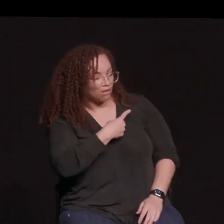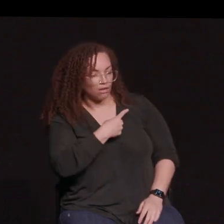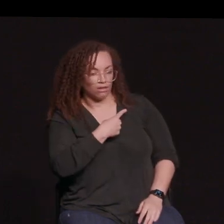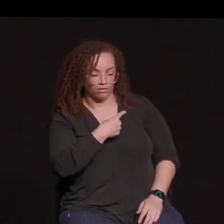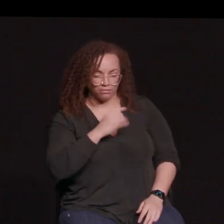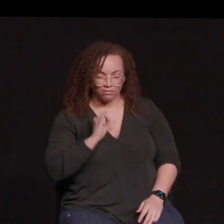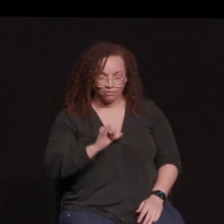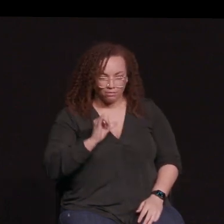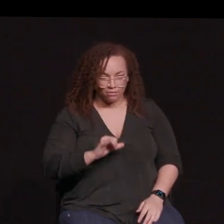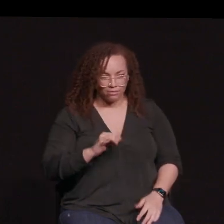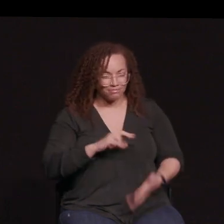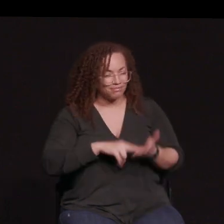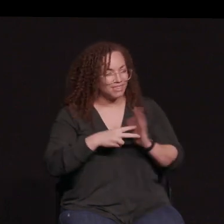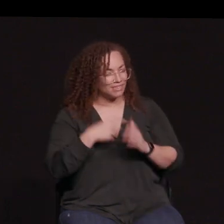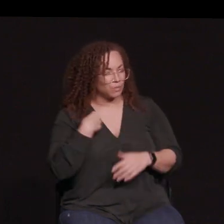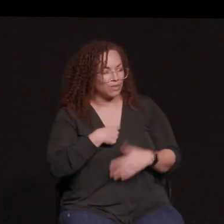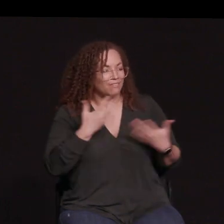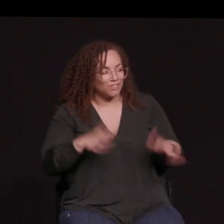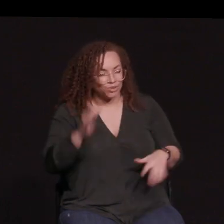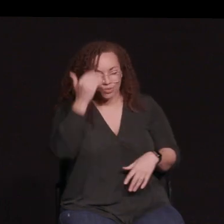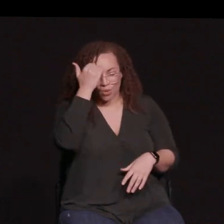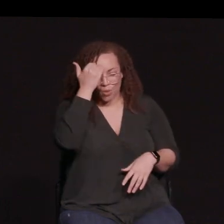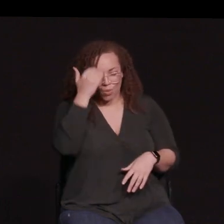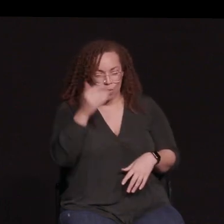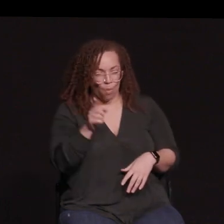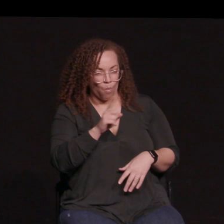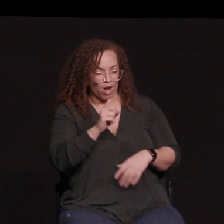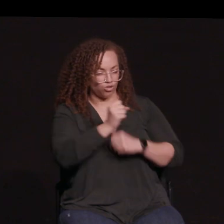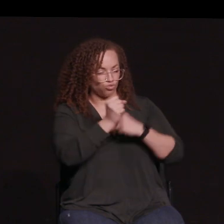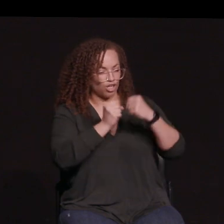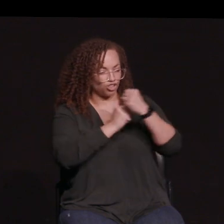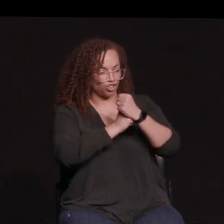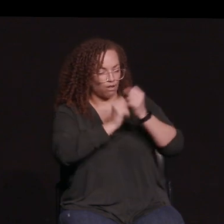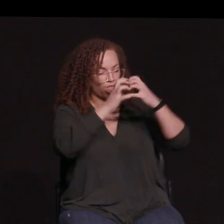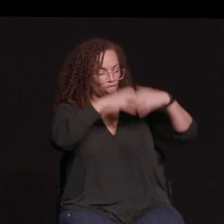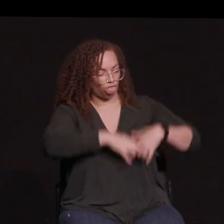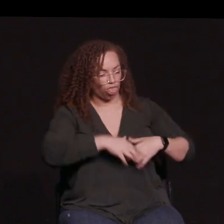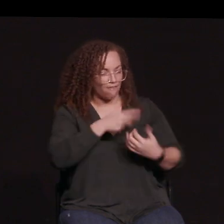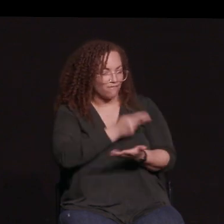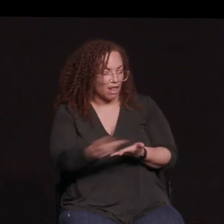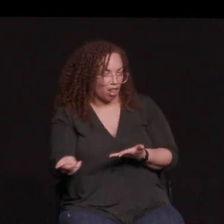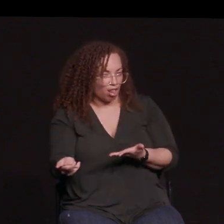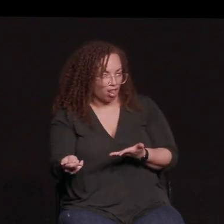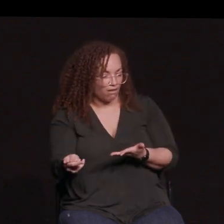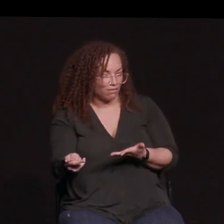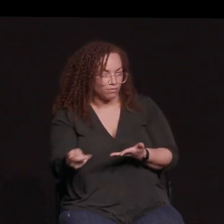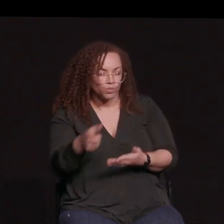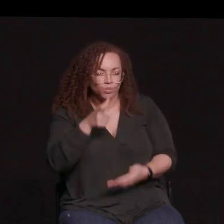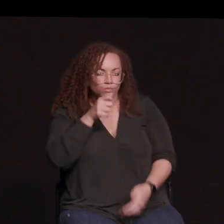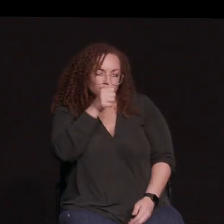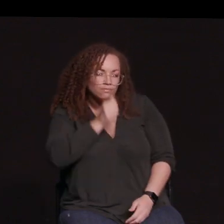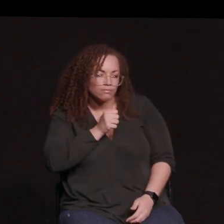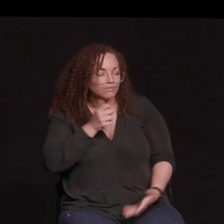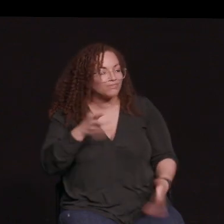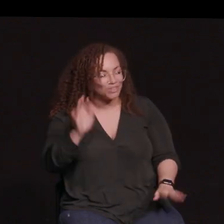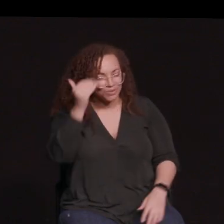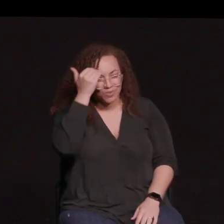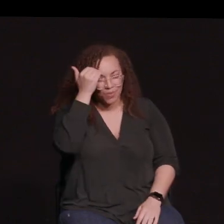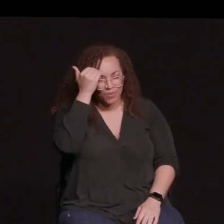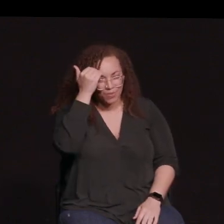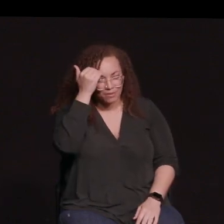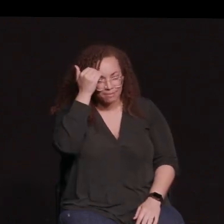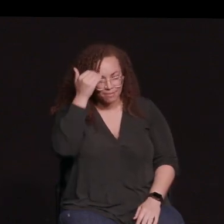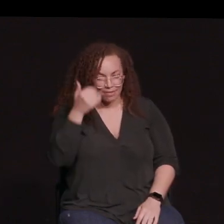and where infrastructures fail and who suffers when they do, right? It reveals how deeply we